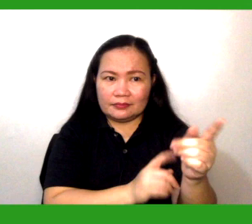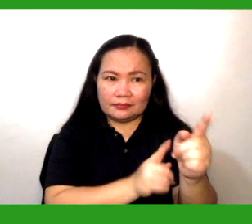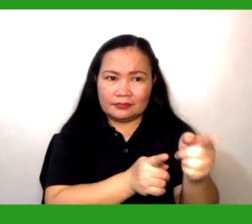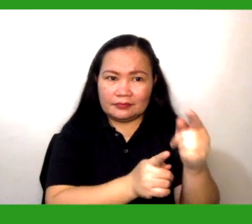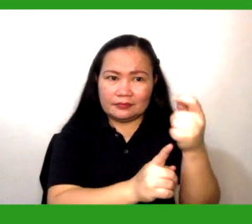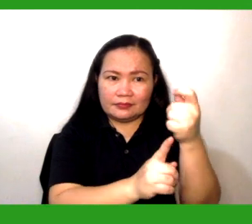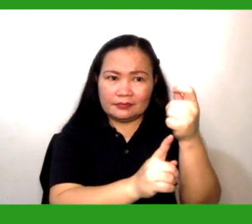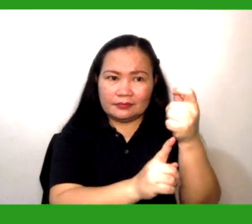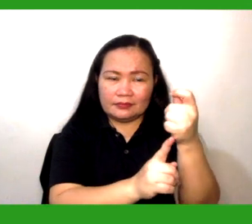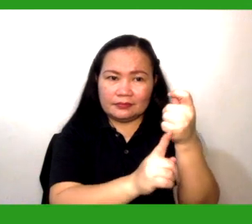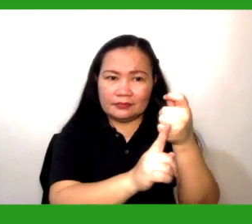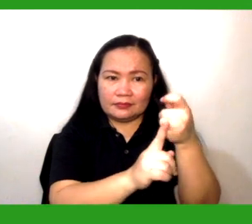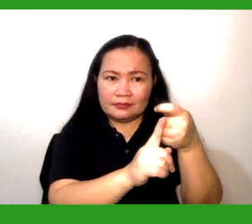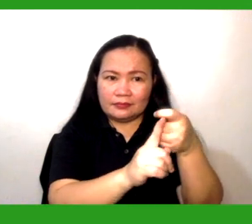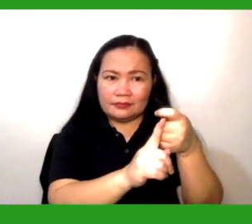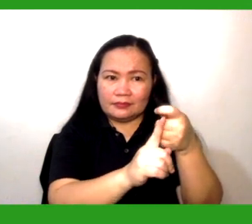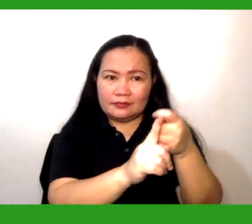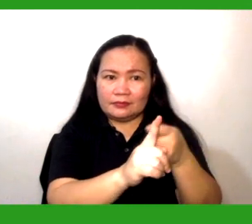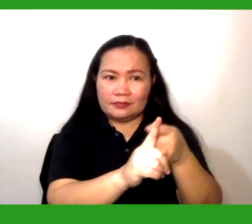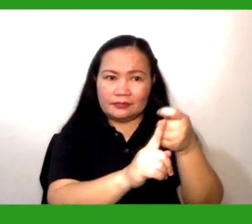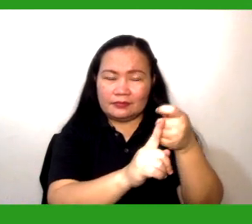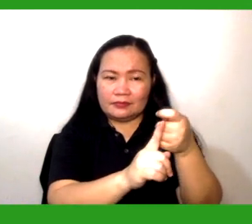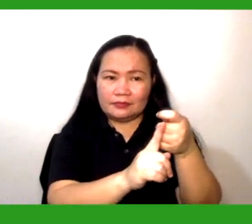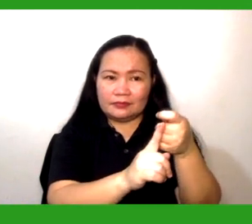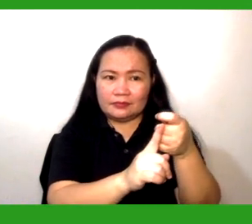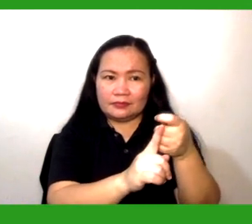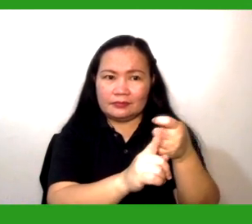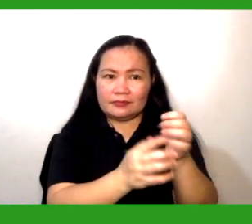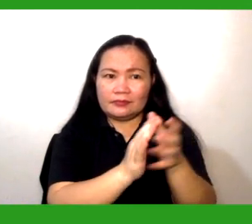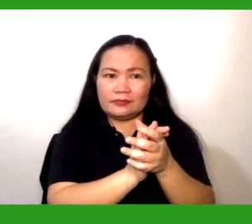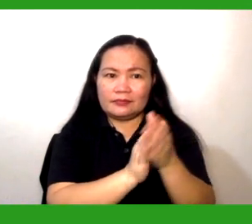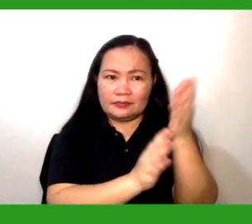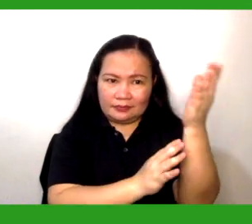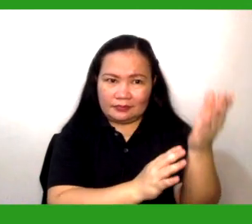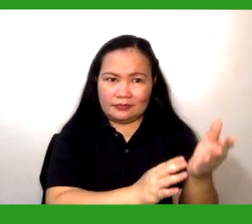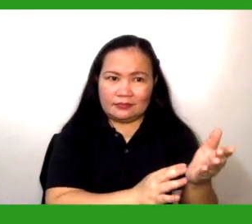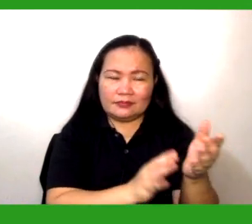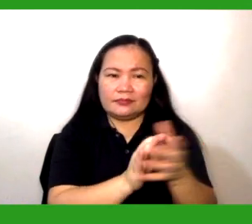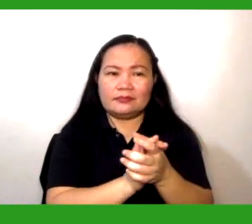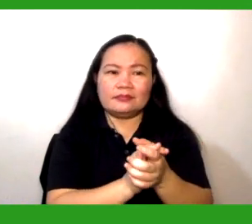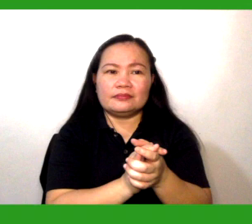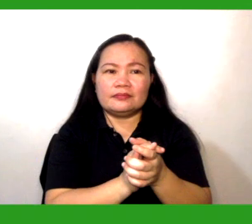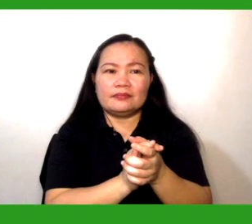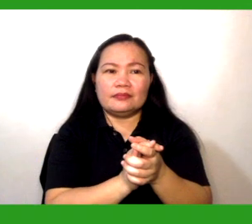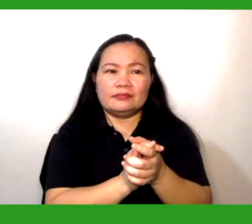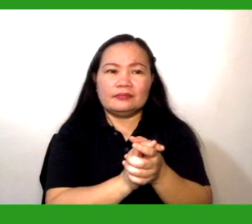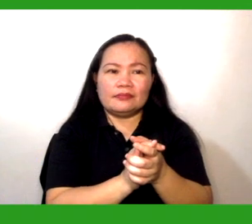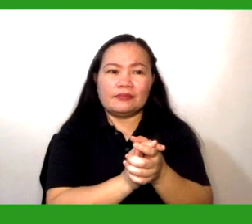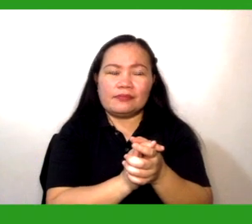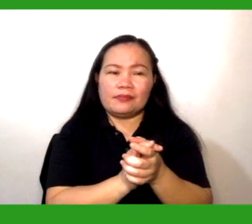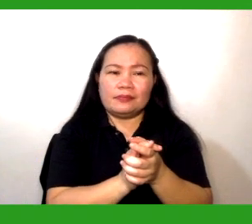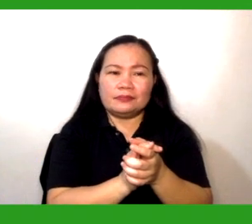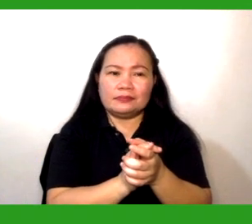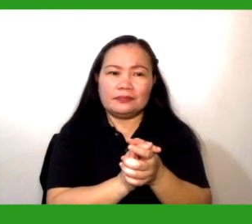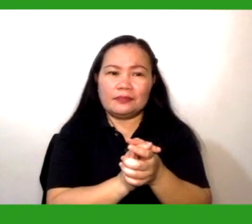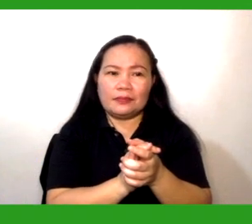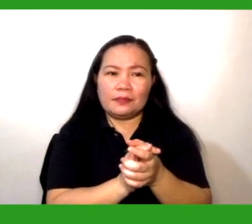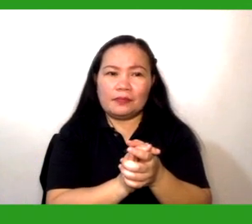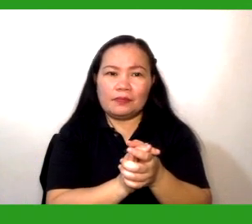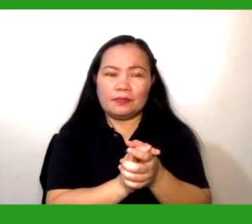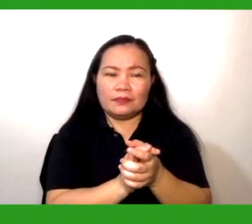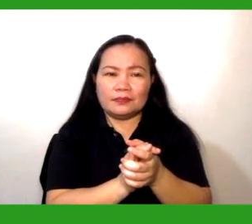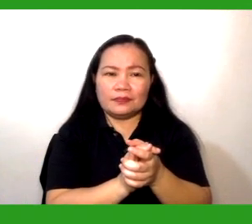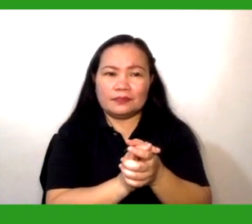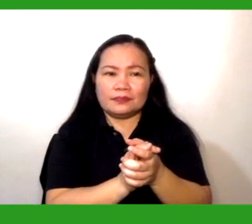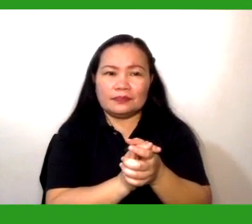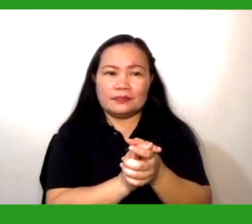So for number 1, temperature thermometer under Celsius. For numbers 4 and 5, degrees C, and then